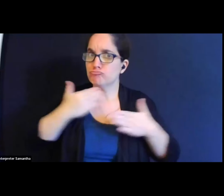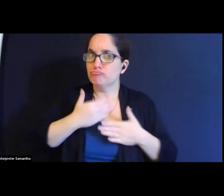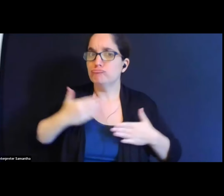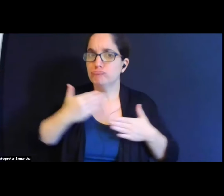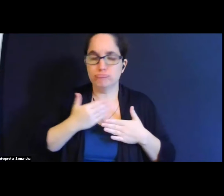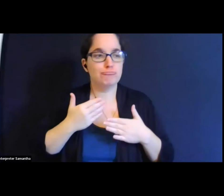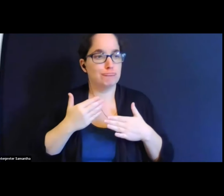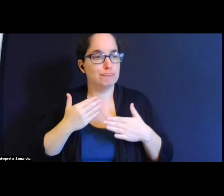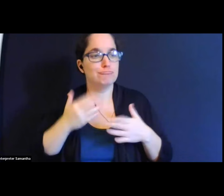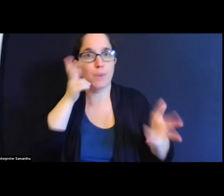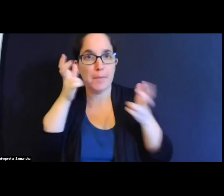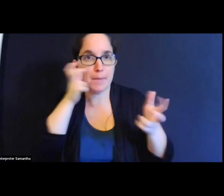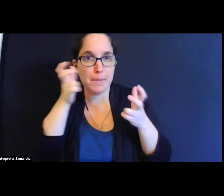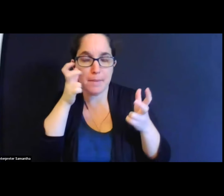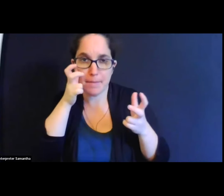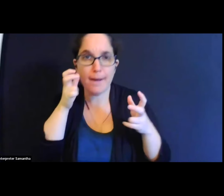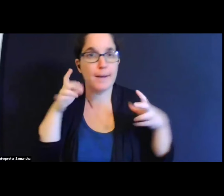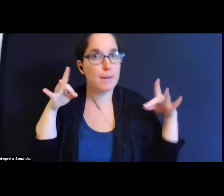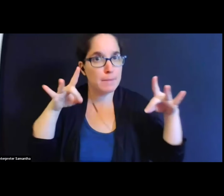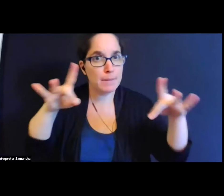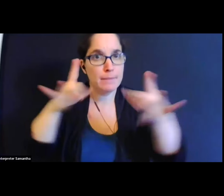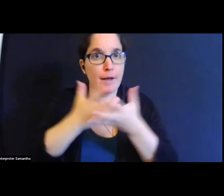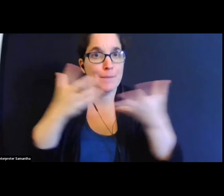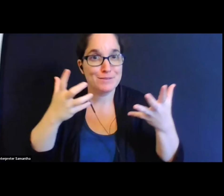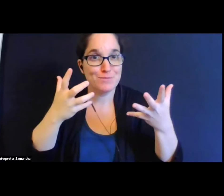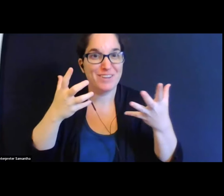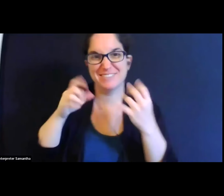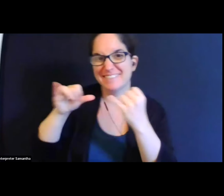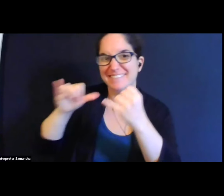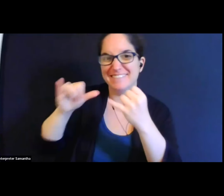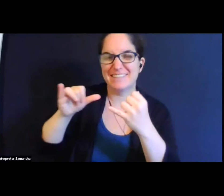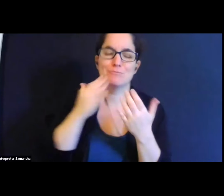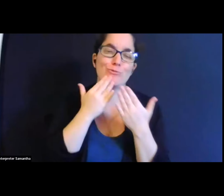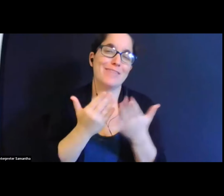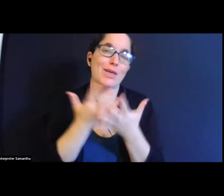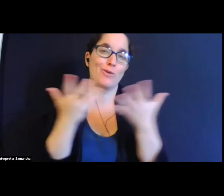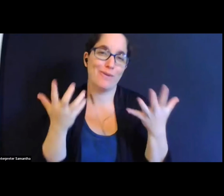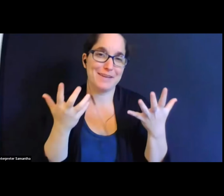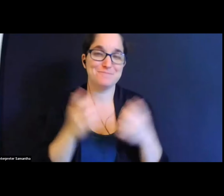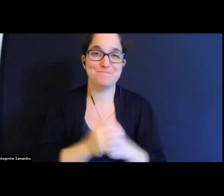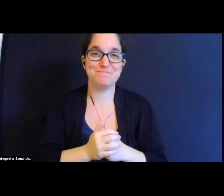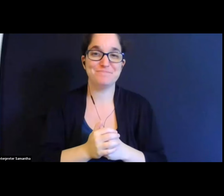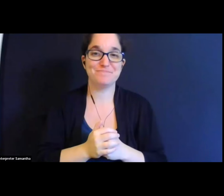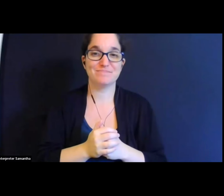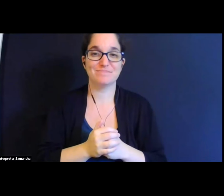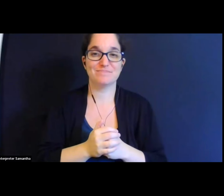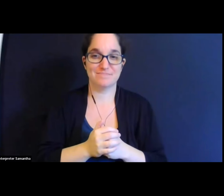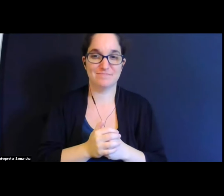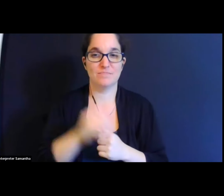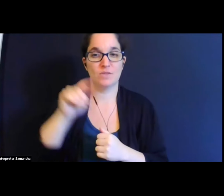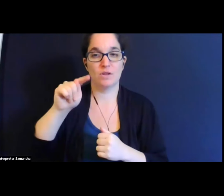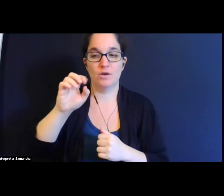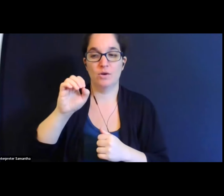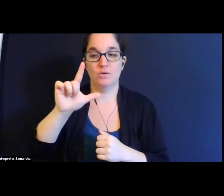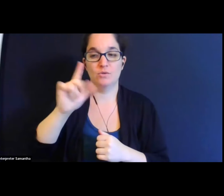getting as much out of it as I am. So thanks very much. And as far as the toolkit, whether or not